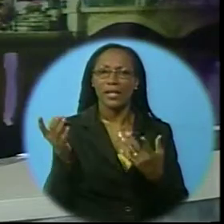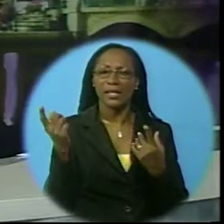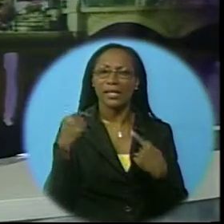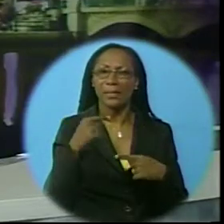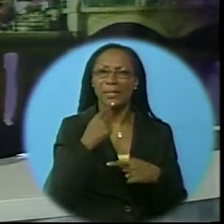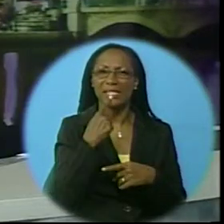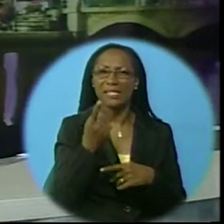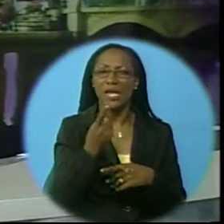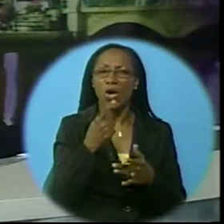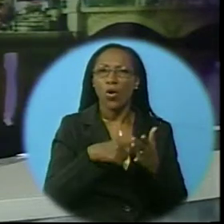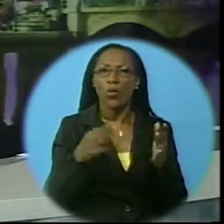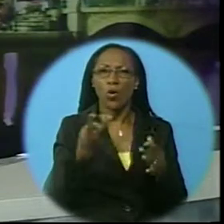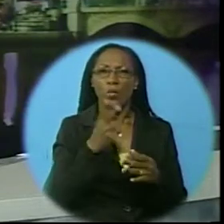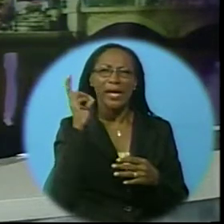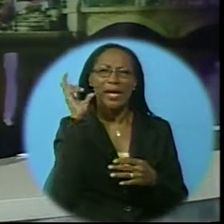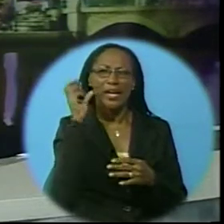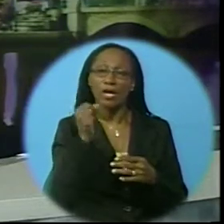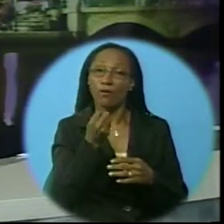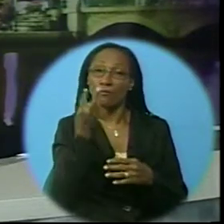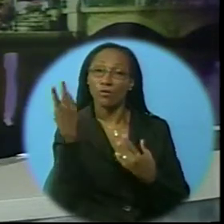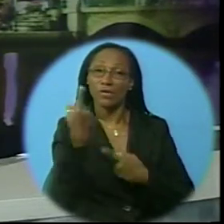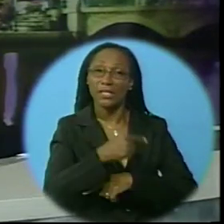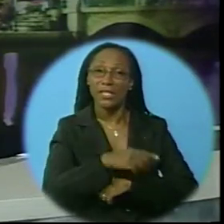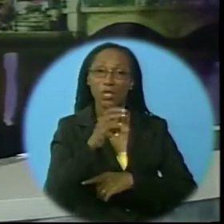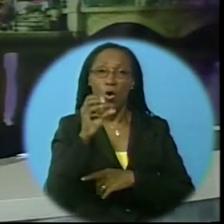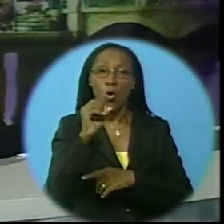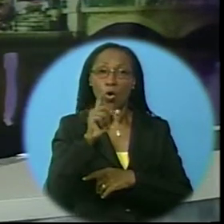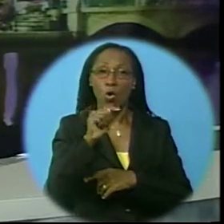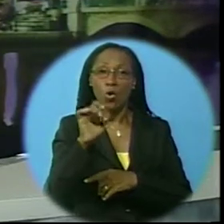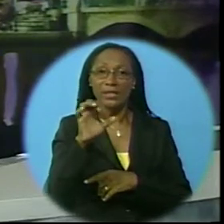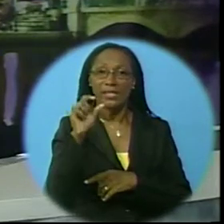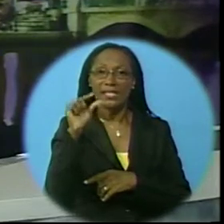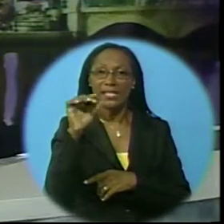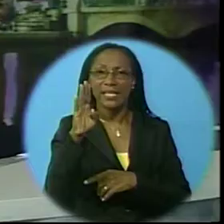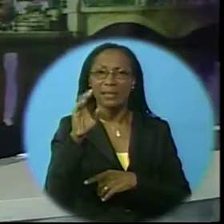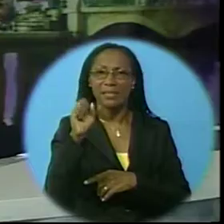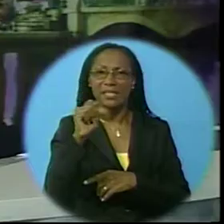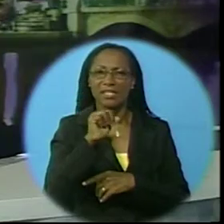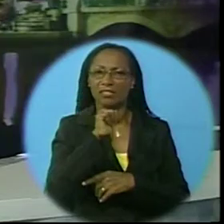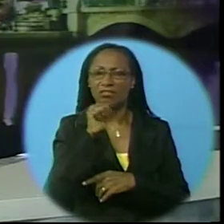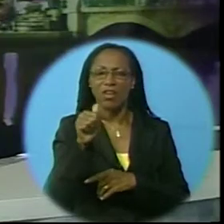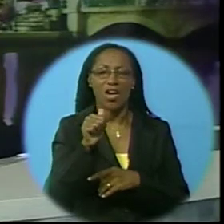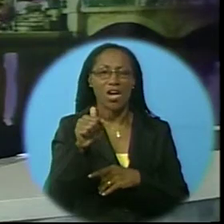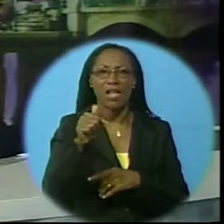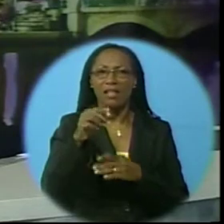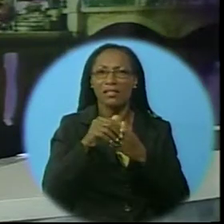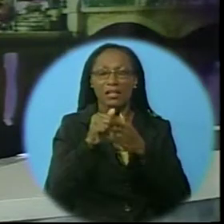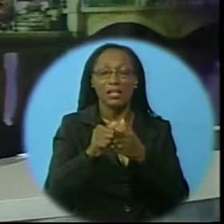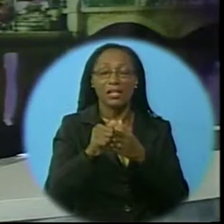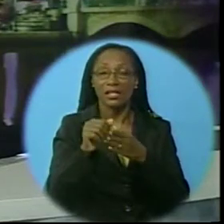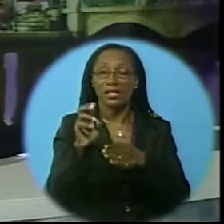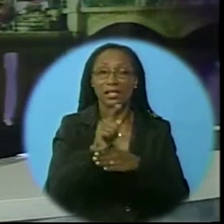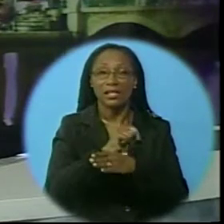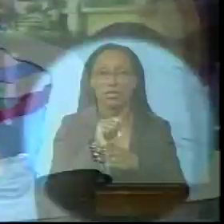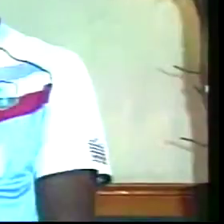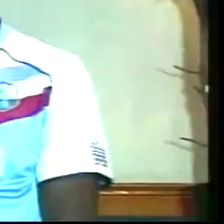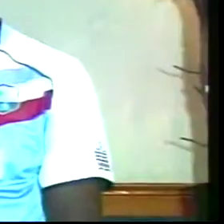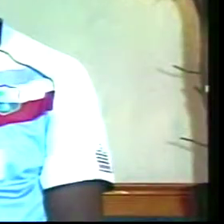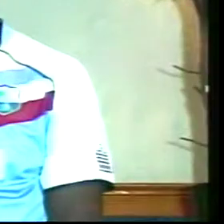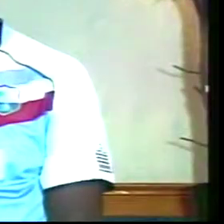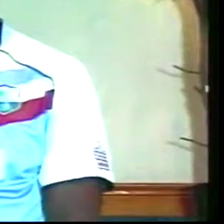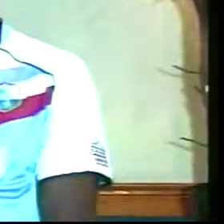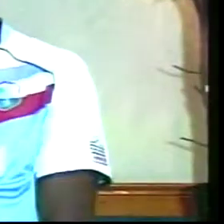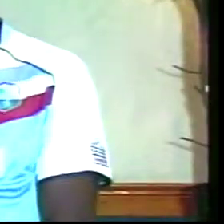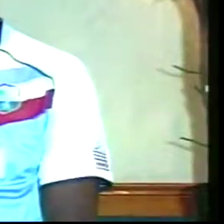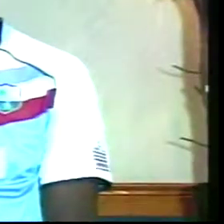been hearing for a few days now. Otis Gibson is no longer the head coach of the West Indies team. Well, we here at CBC Sports broke